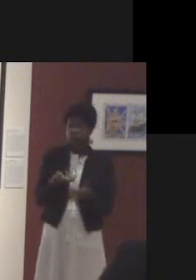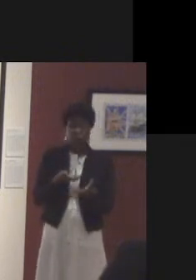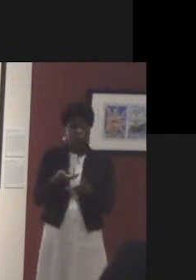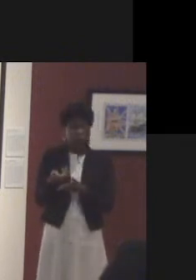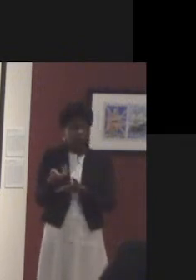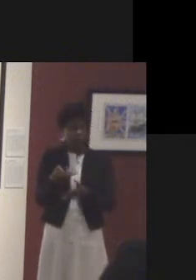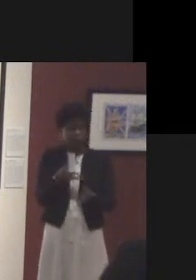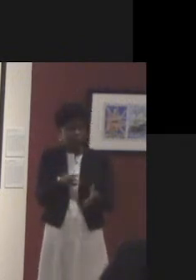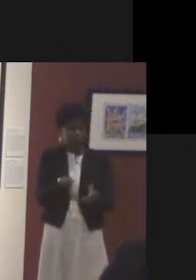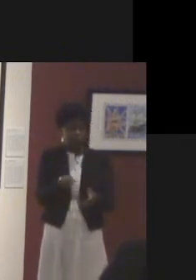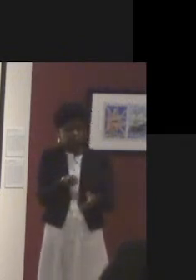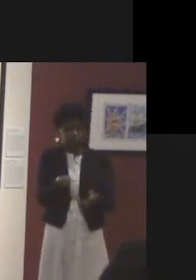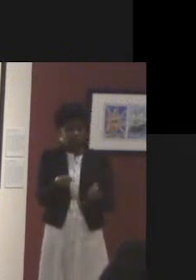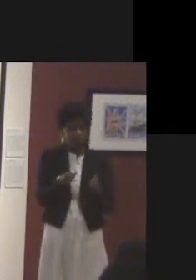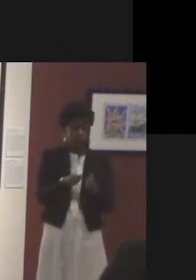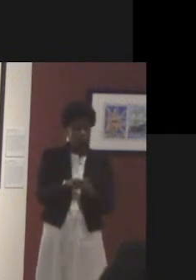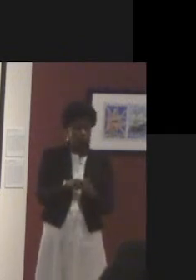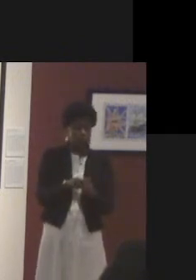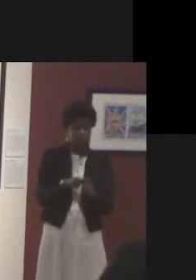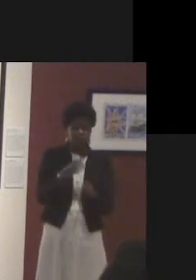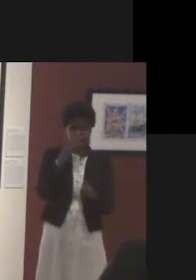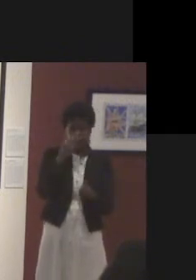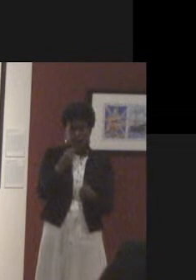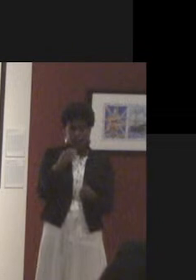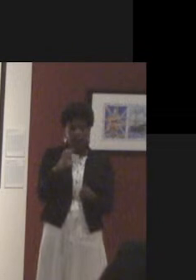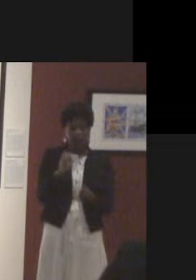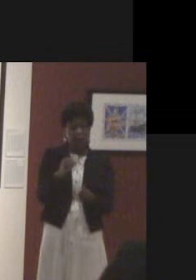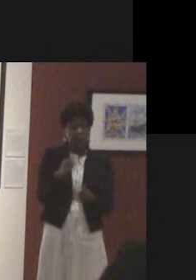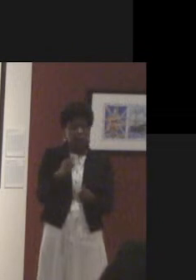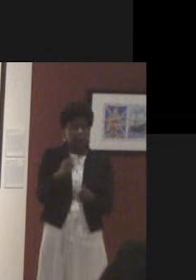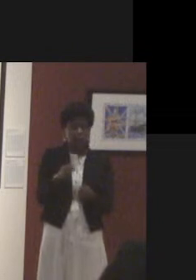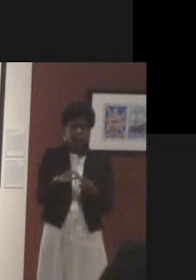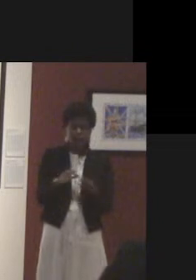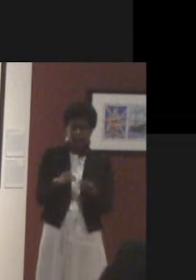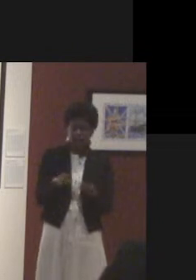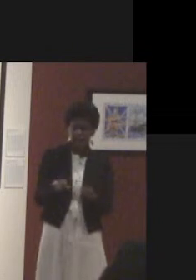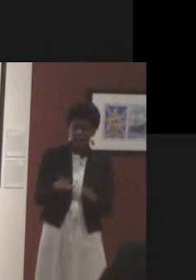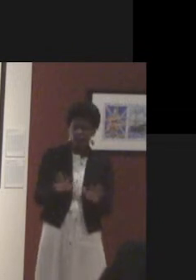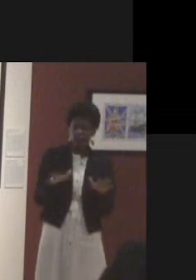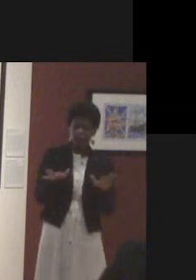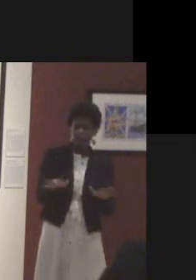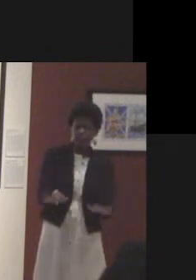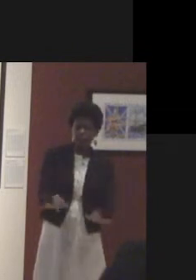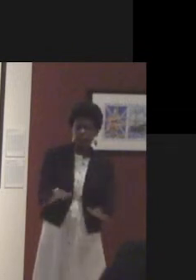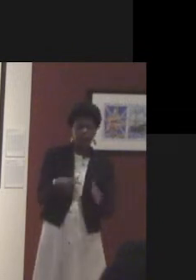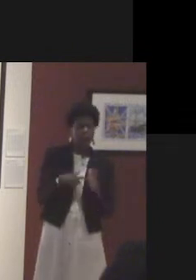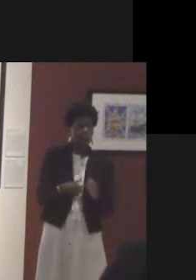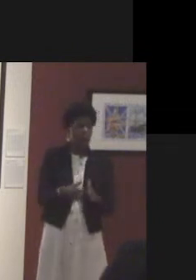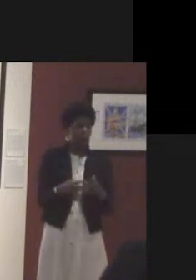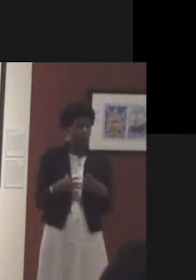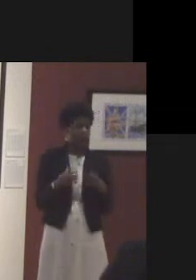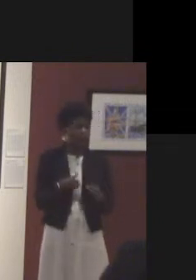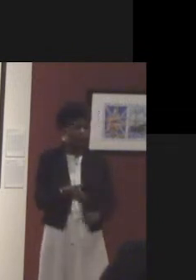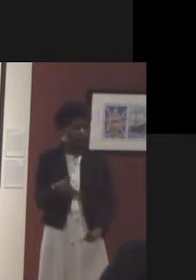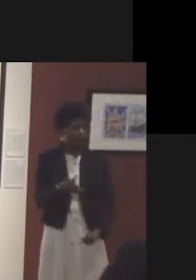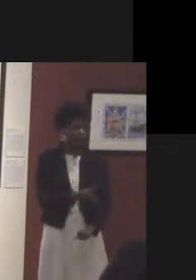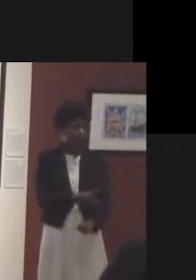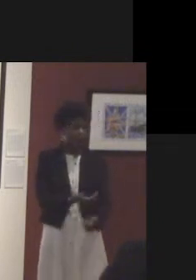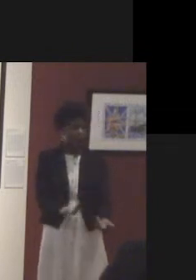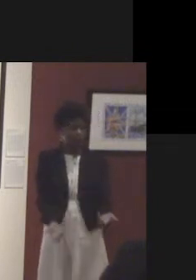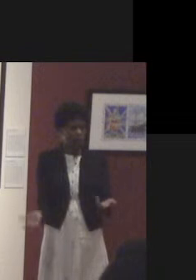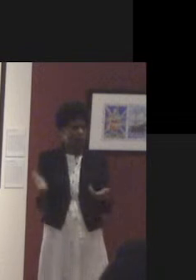its increasing passivity was interpreted as evidence of the healing power of cooperation and